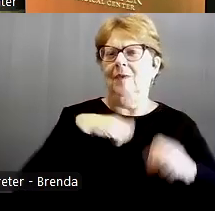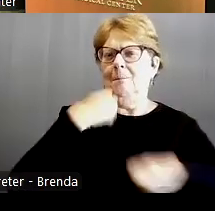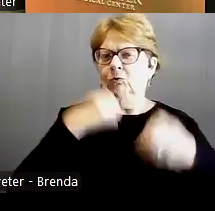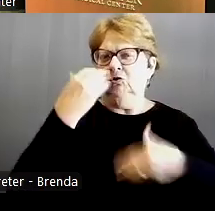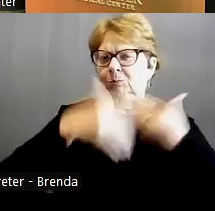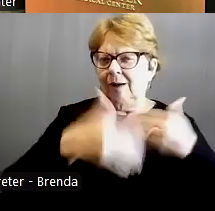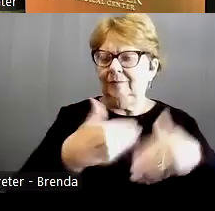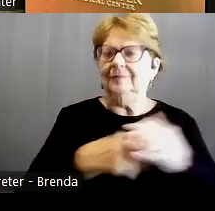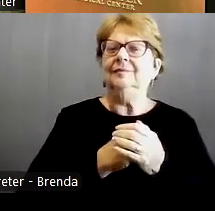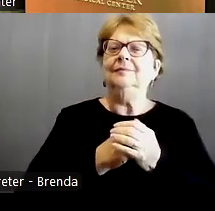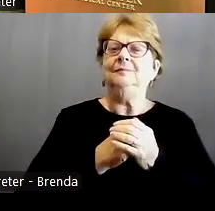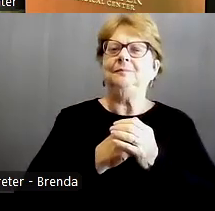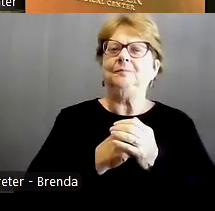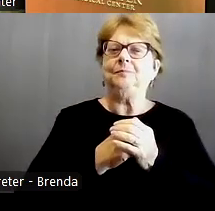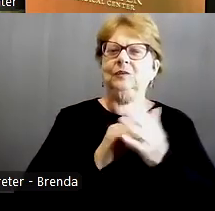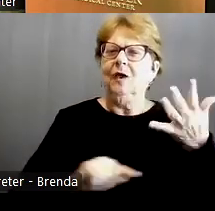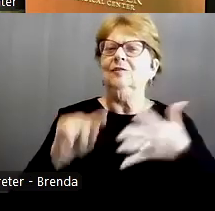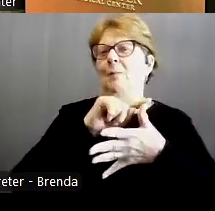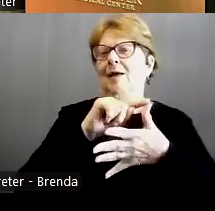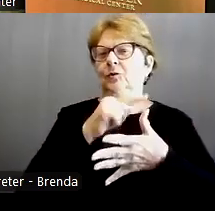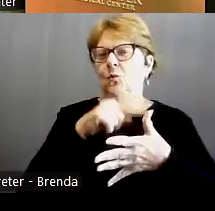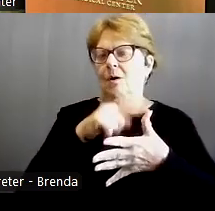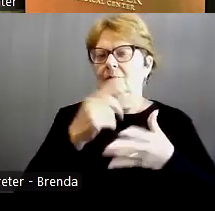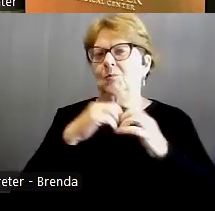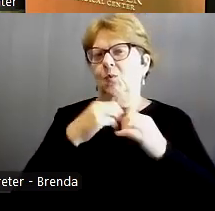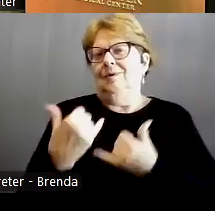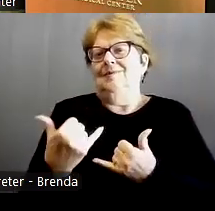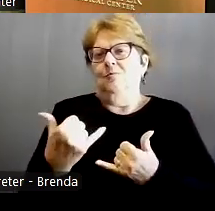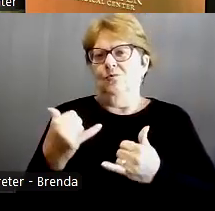recharacterizing Model 1 in more contemporary terms.